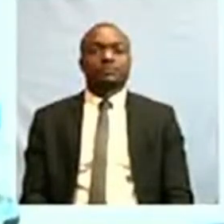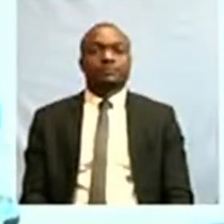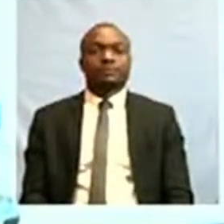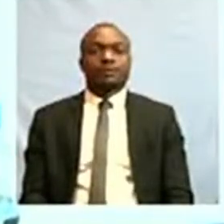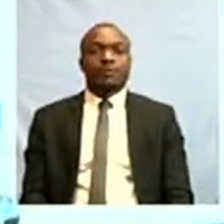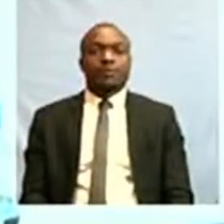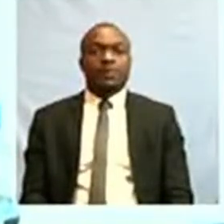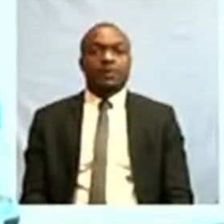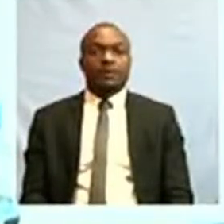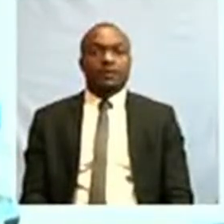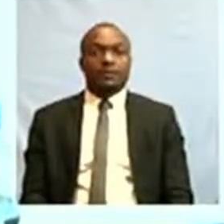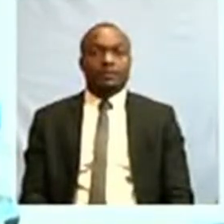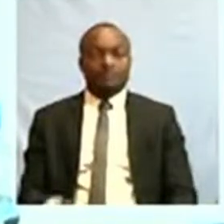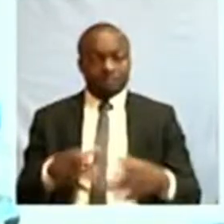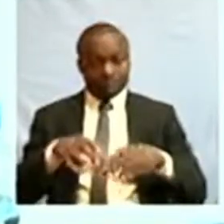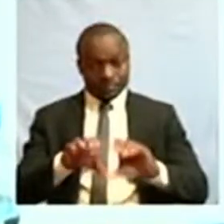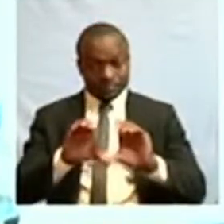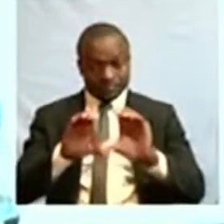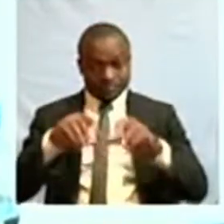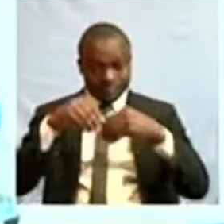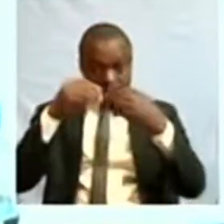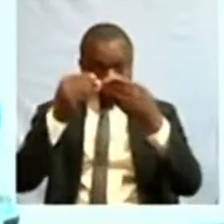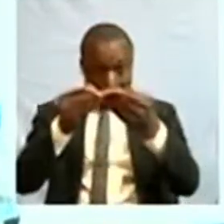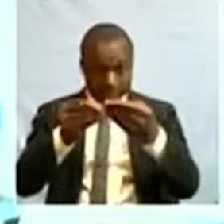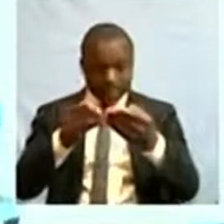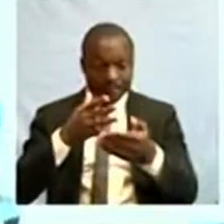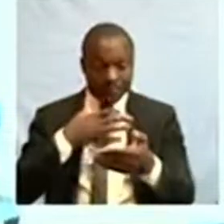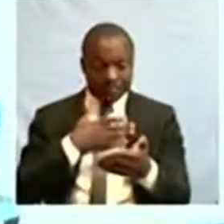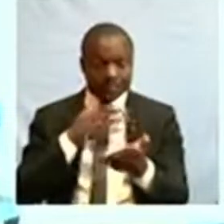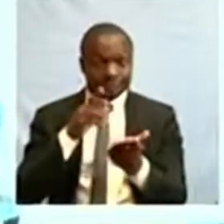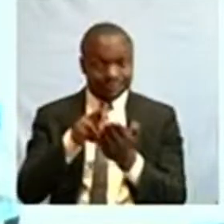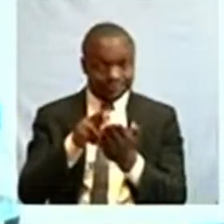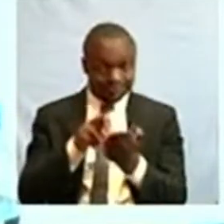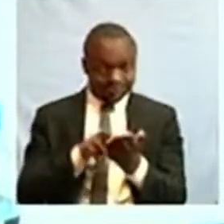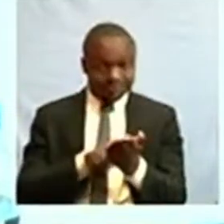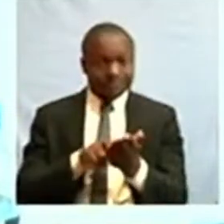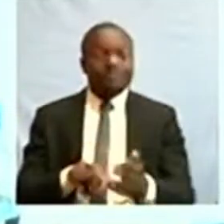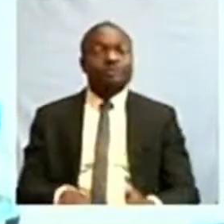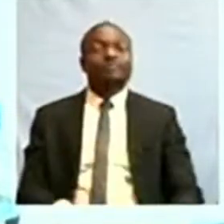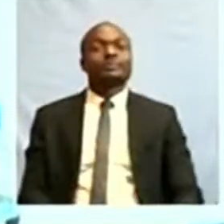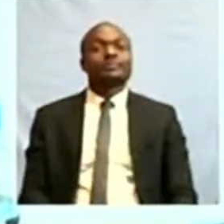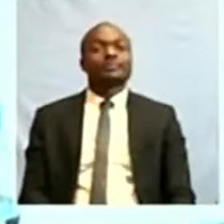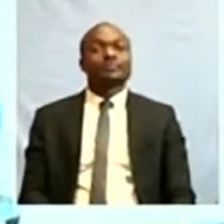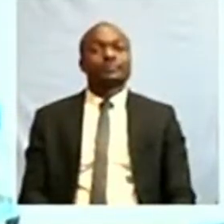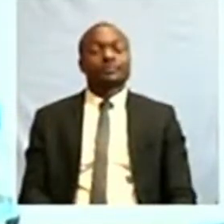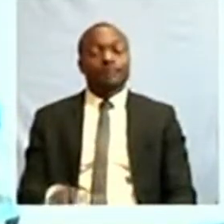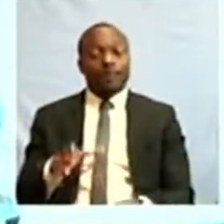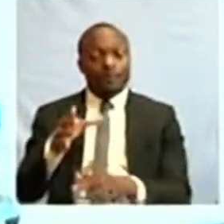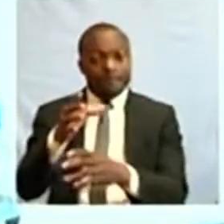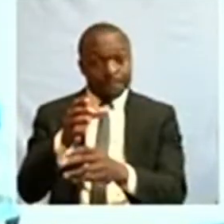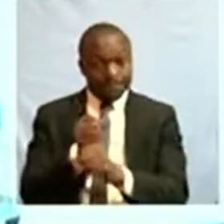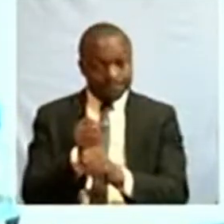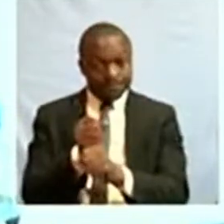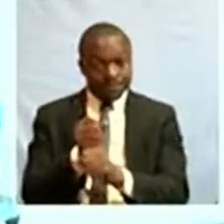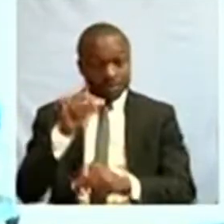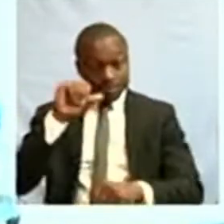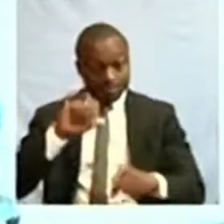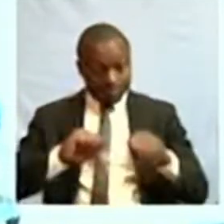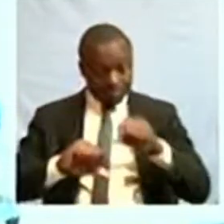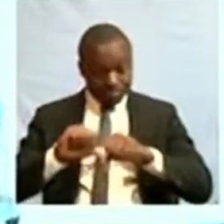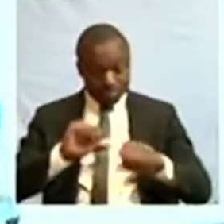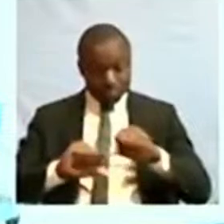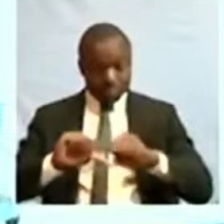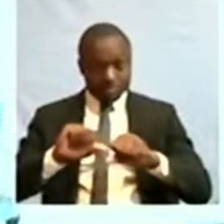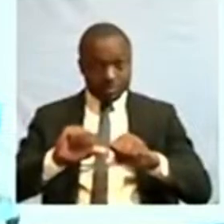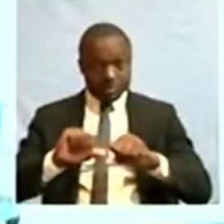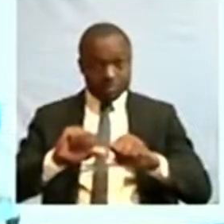I proceed to make the submission. So we received audit queries from the